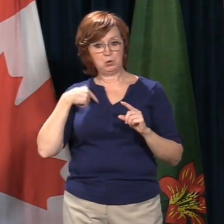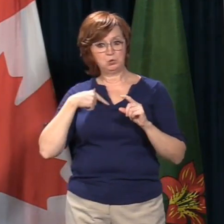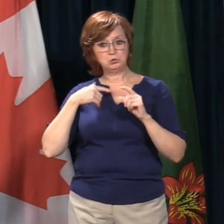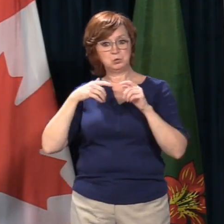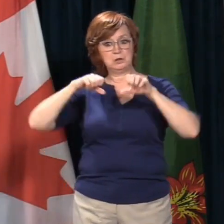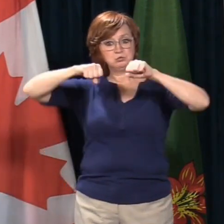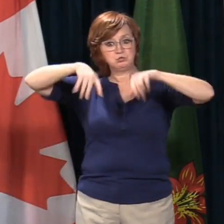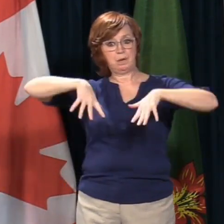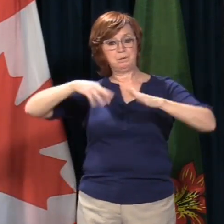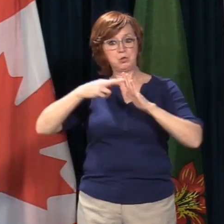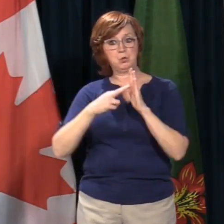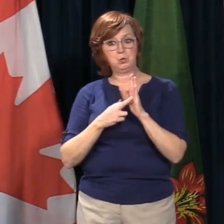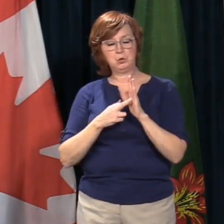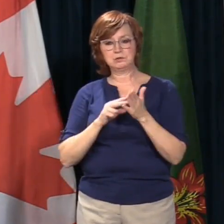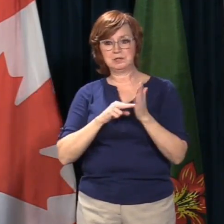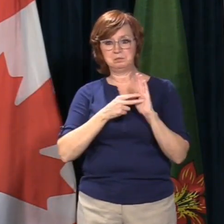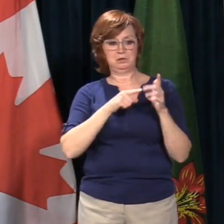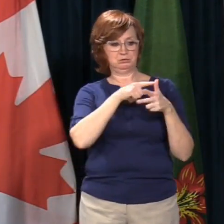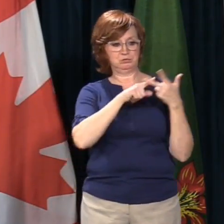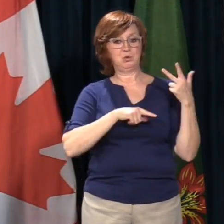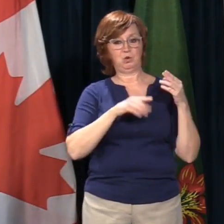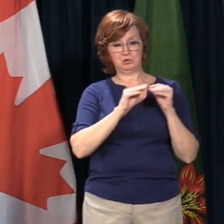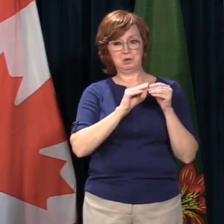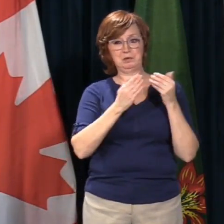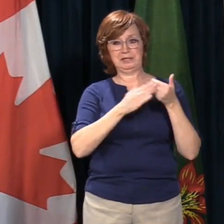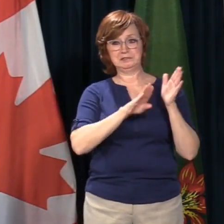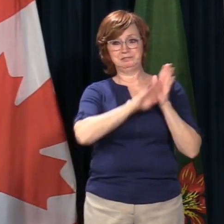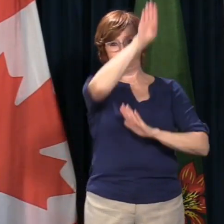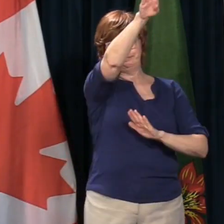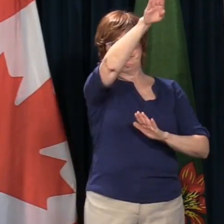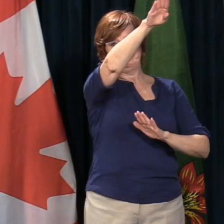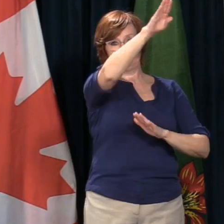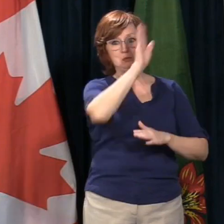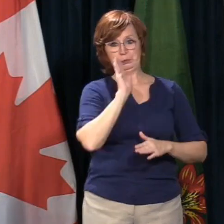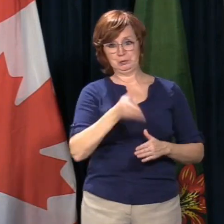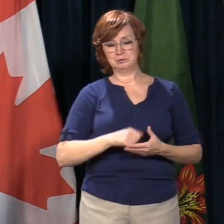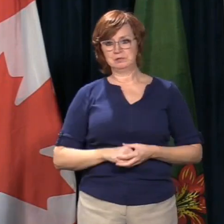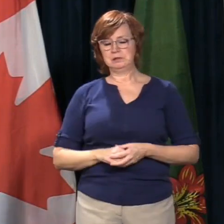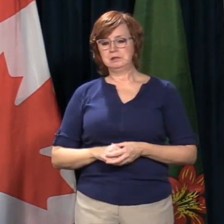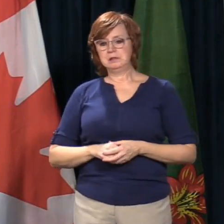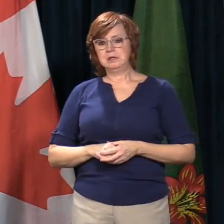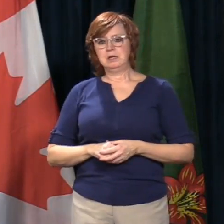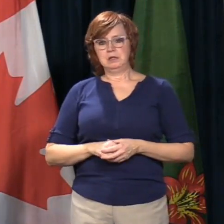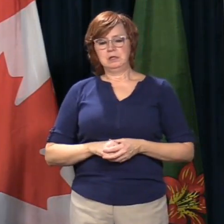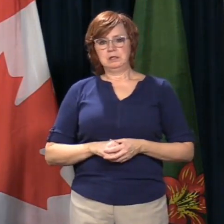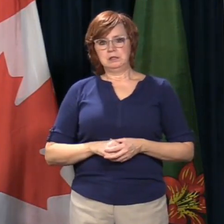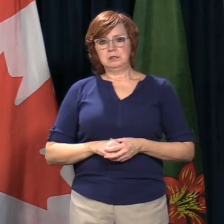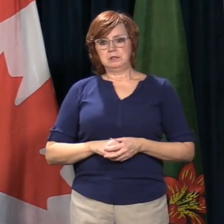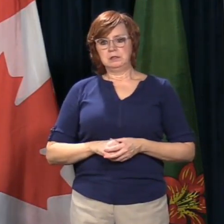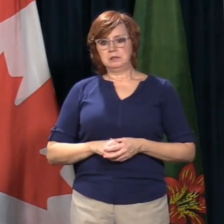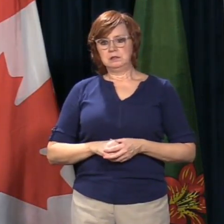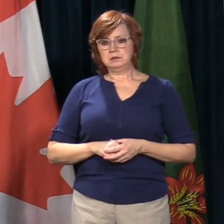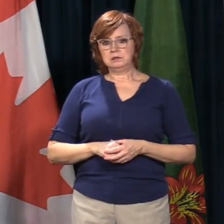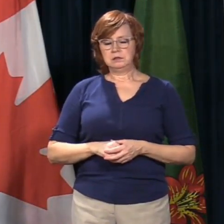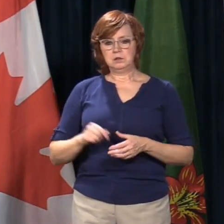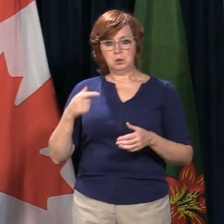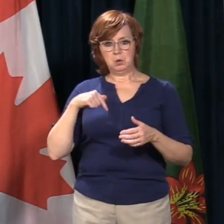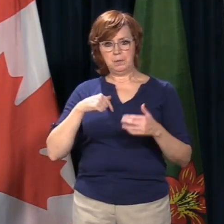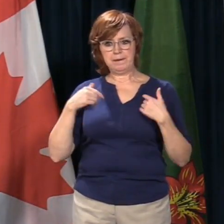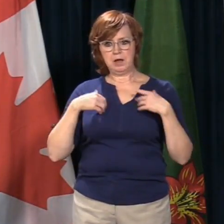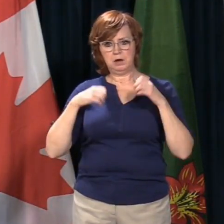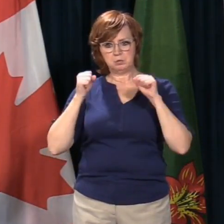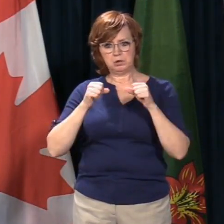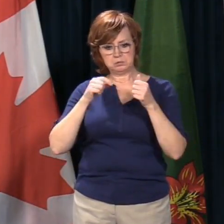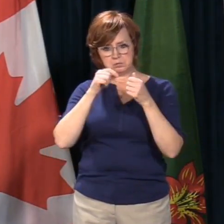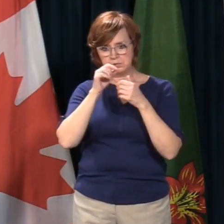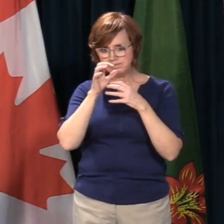our response, both in particular our defensive strategy on how much capacity we build. It's important to know